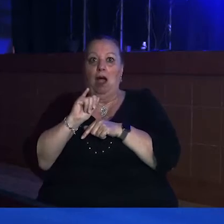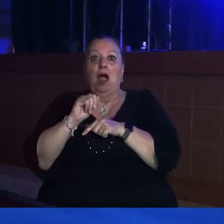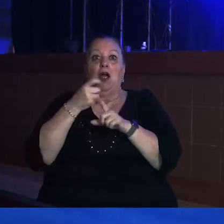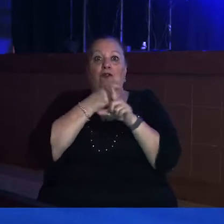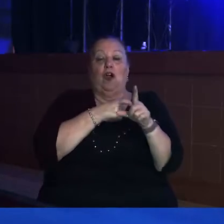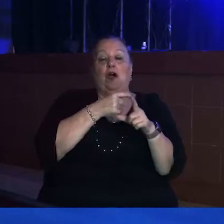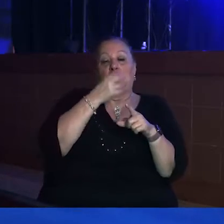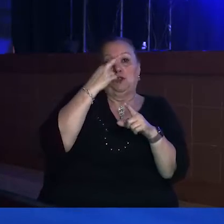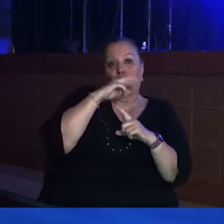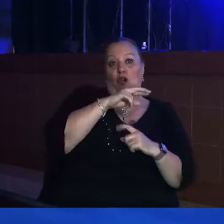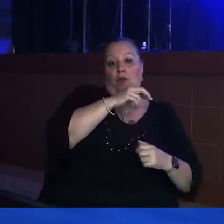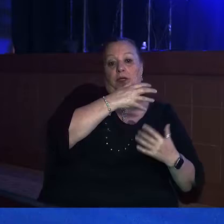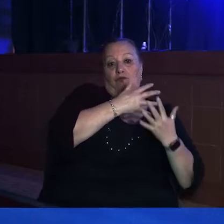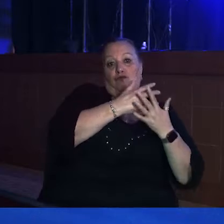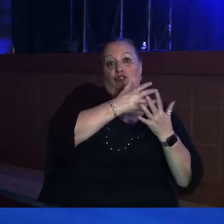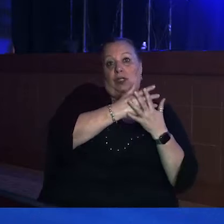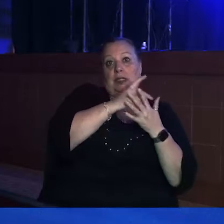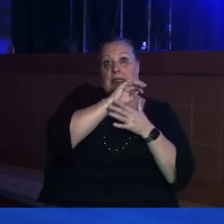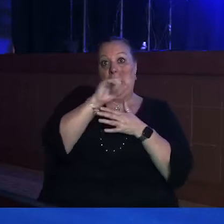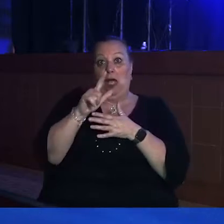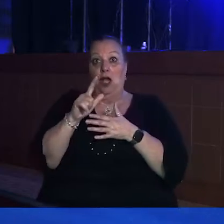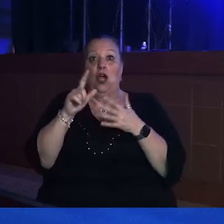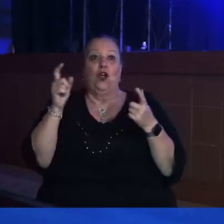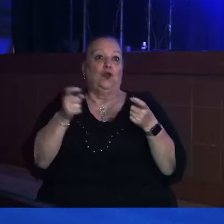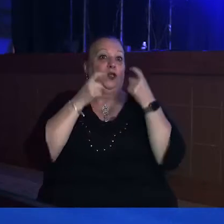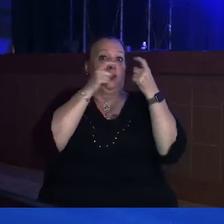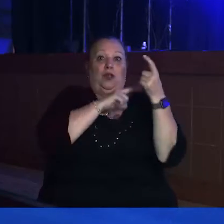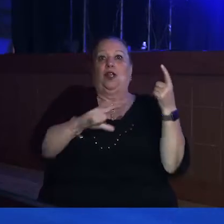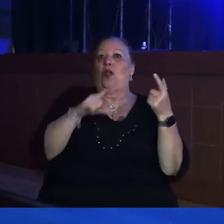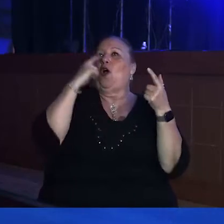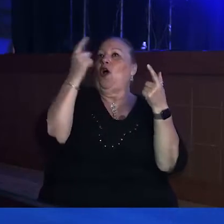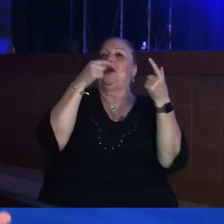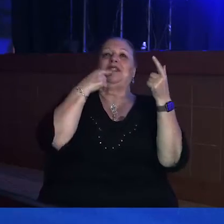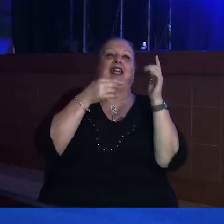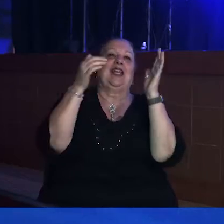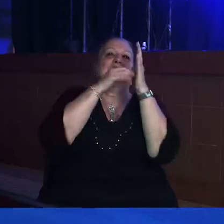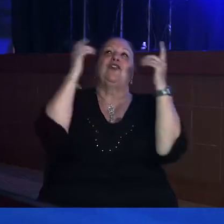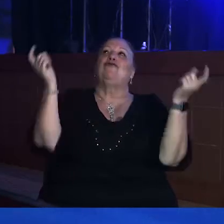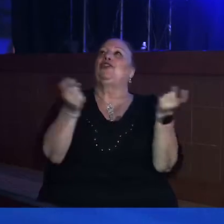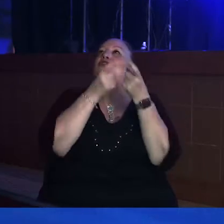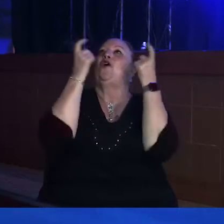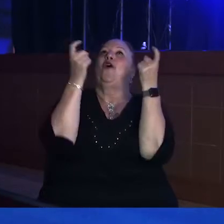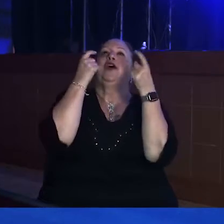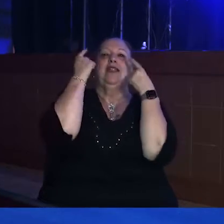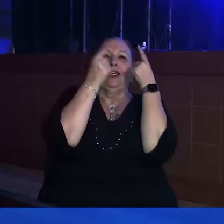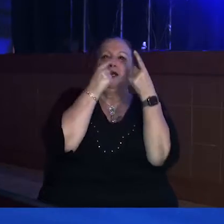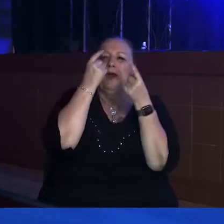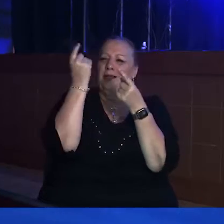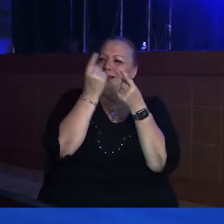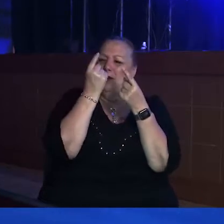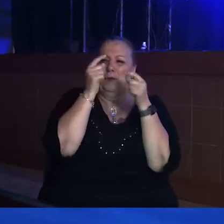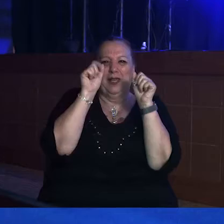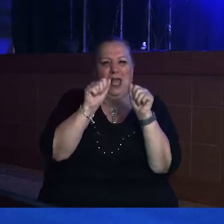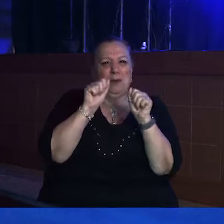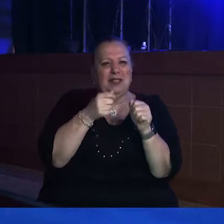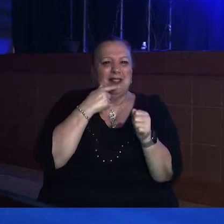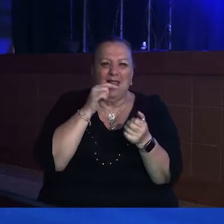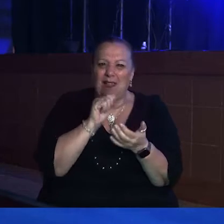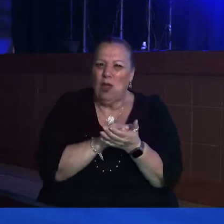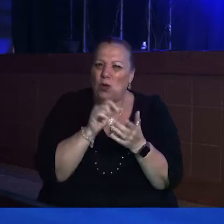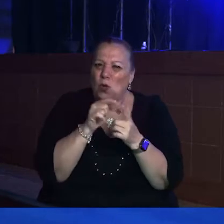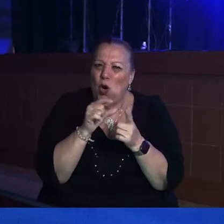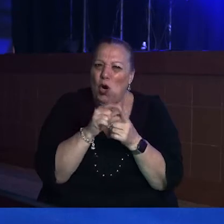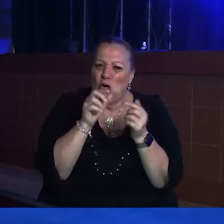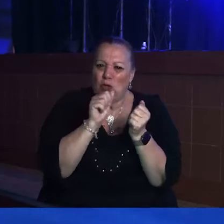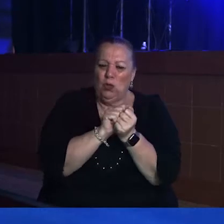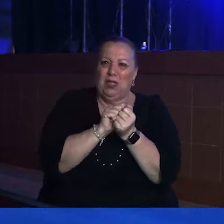4:4, we read, rejoice in the Lord always. I'll say it again, rejoice. Just think about somebody being able to say that with this